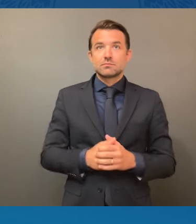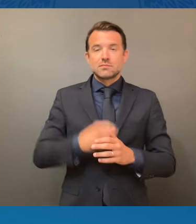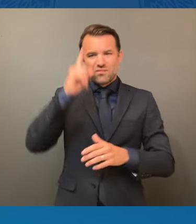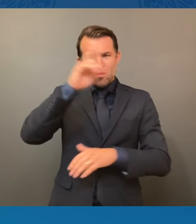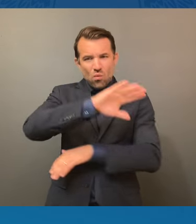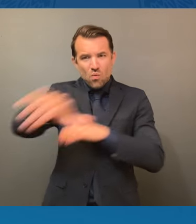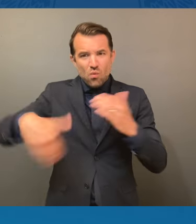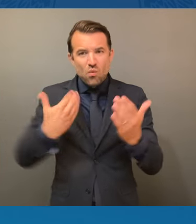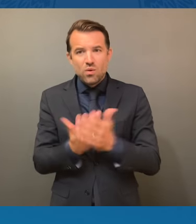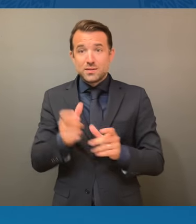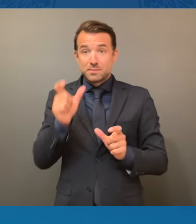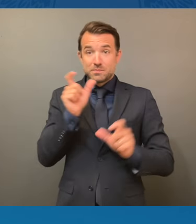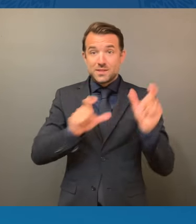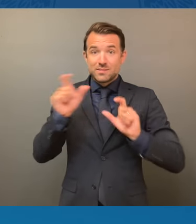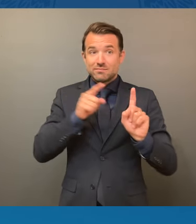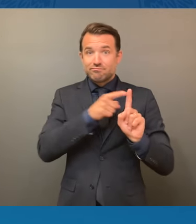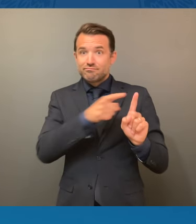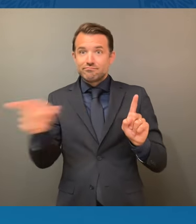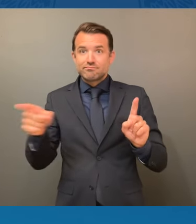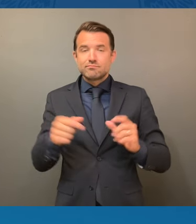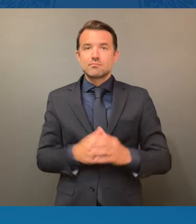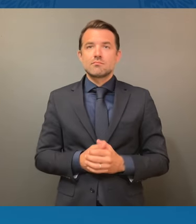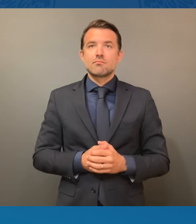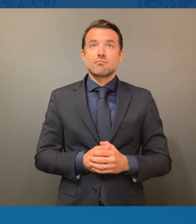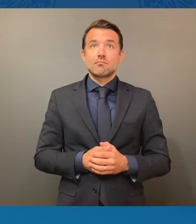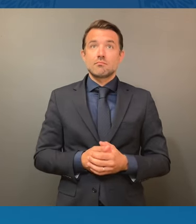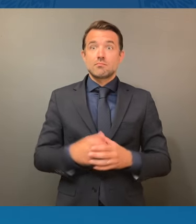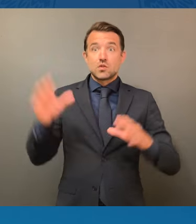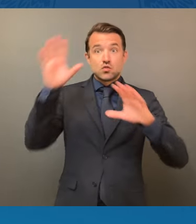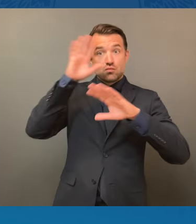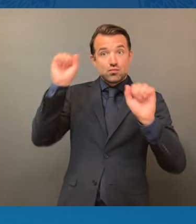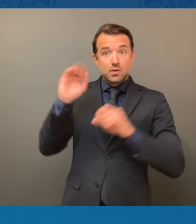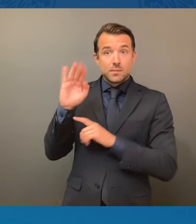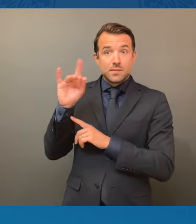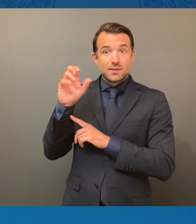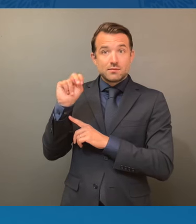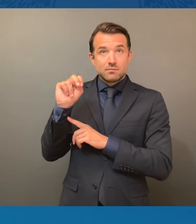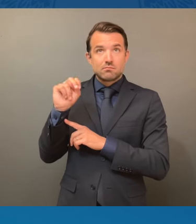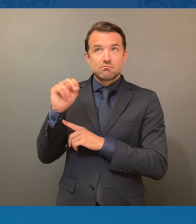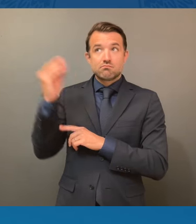And I bring you greetings from our President Joe Biden, who wants